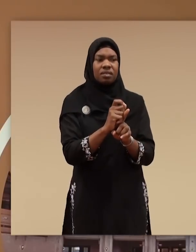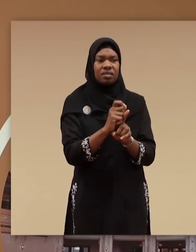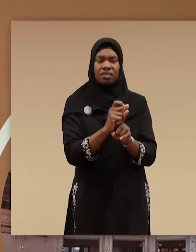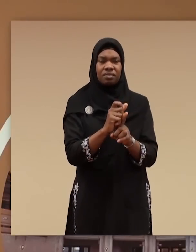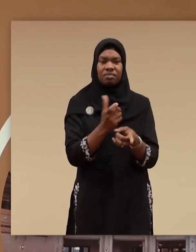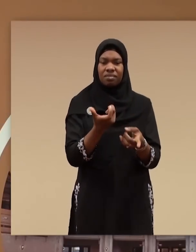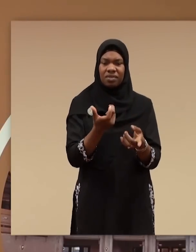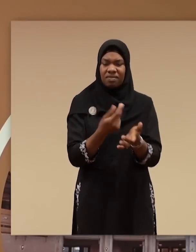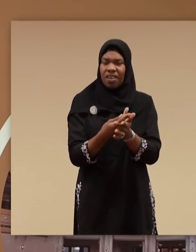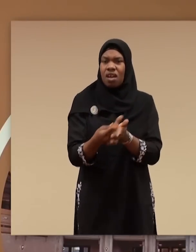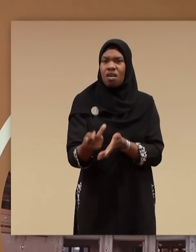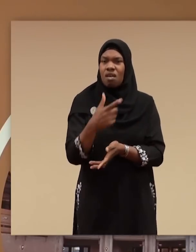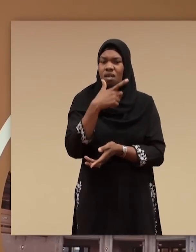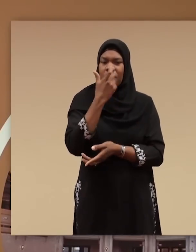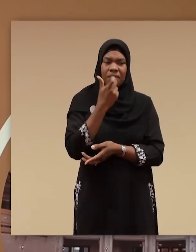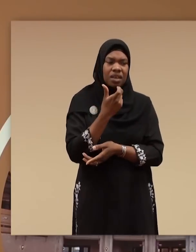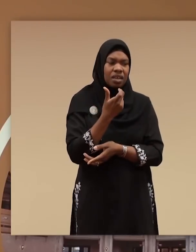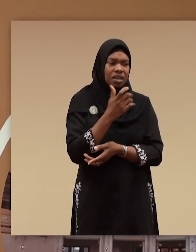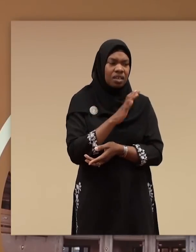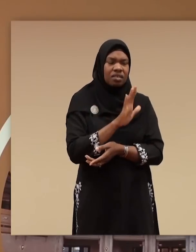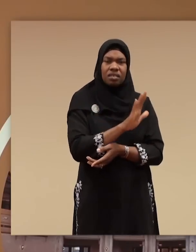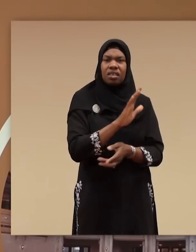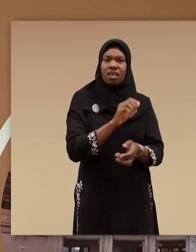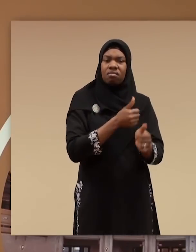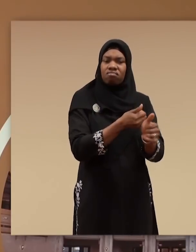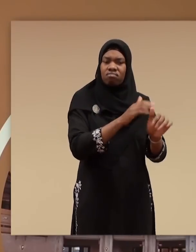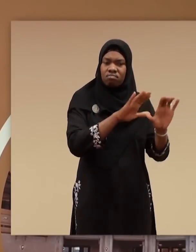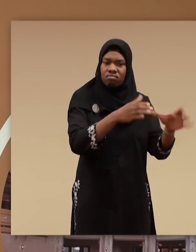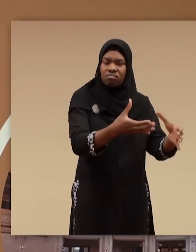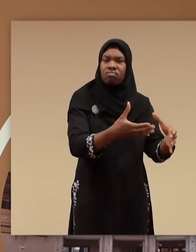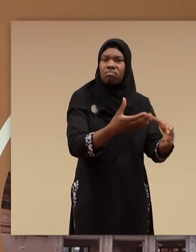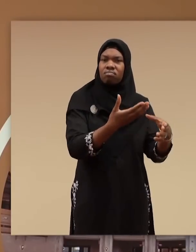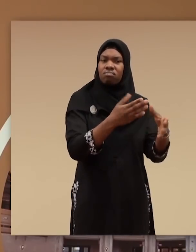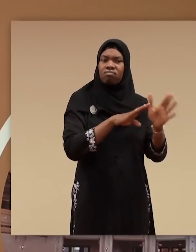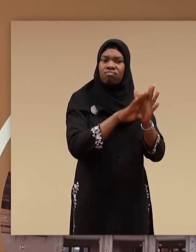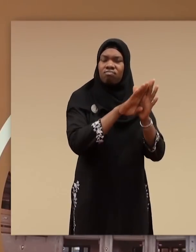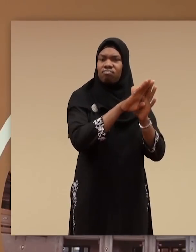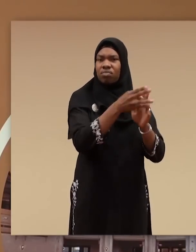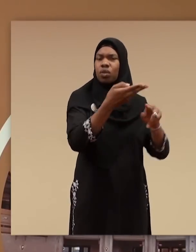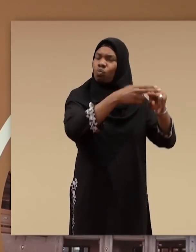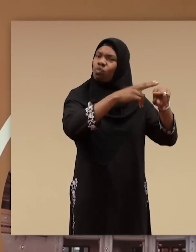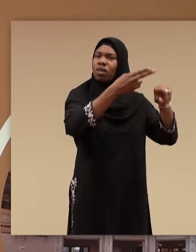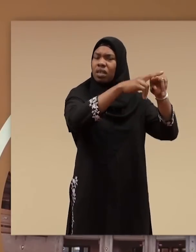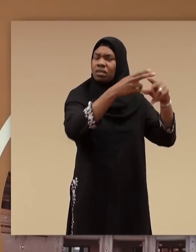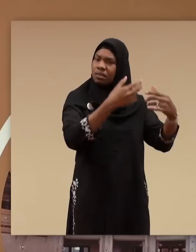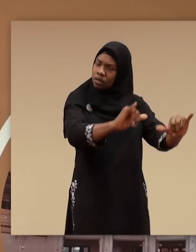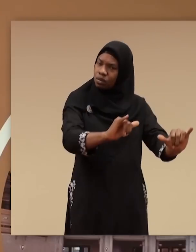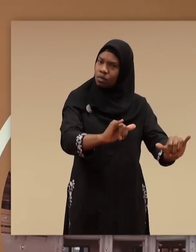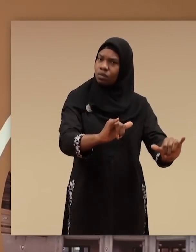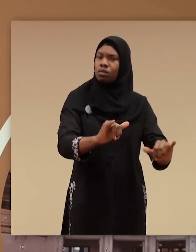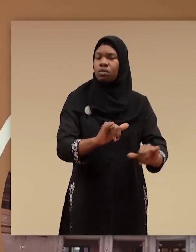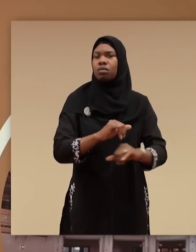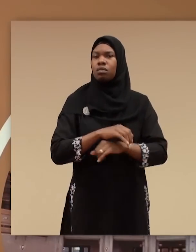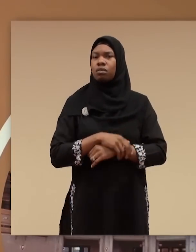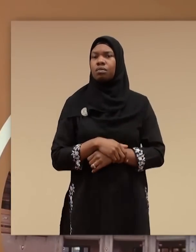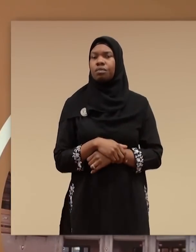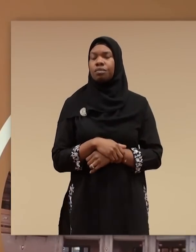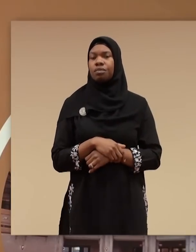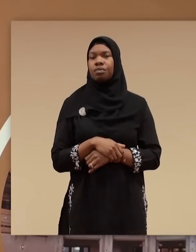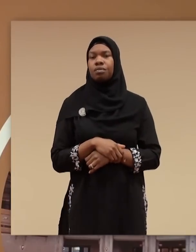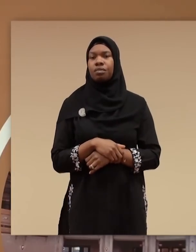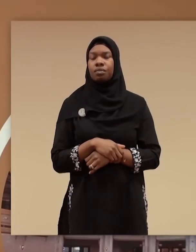wasallam been increasing every day. So they went to another tactic